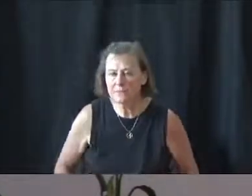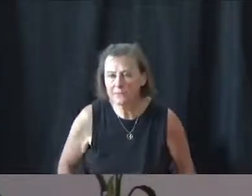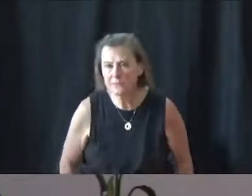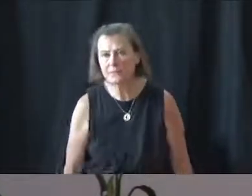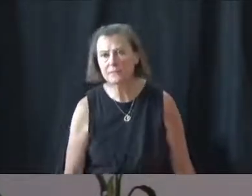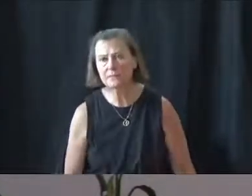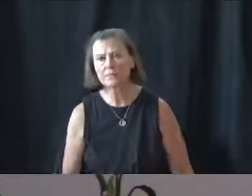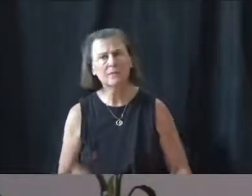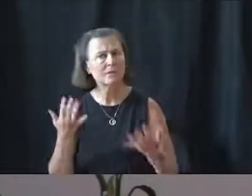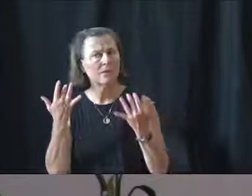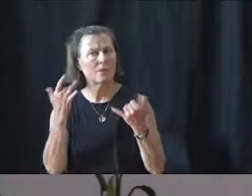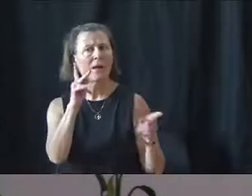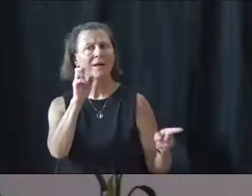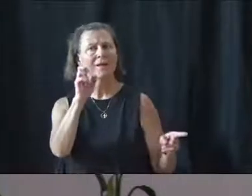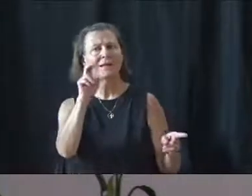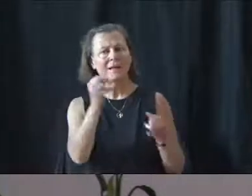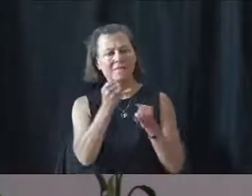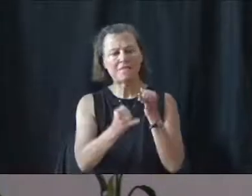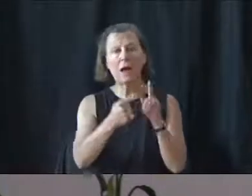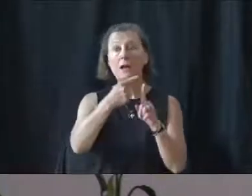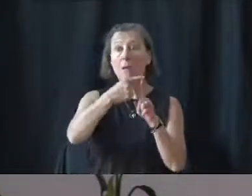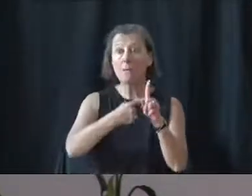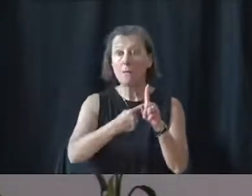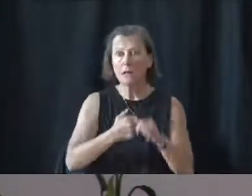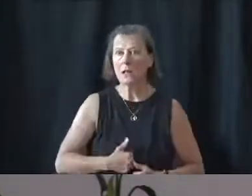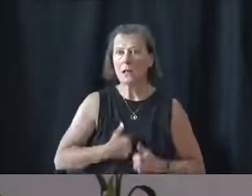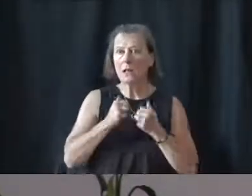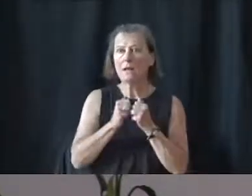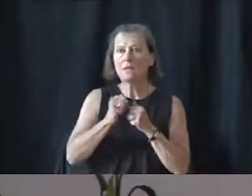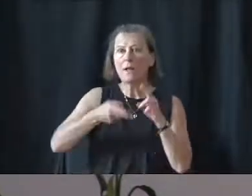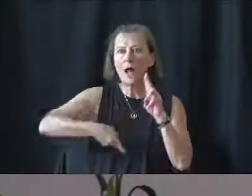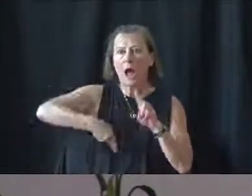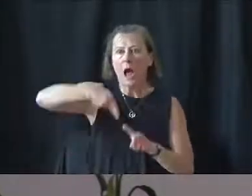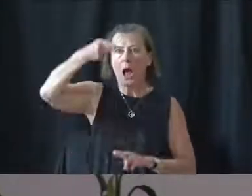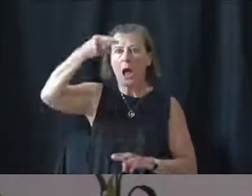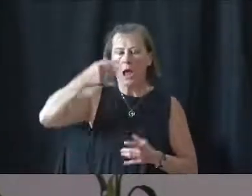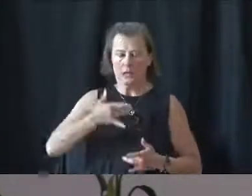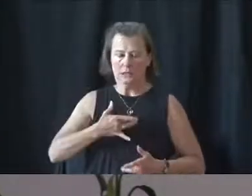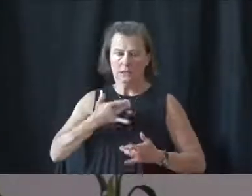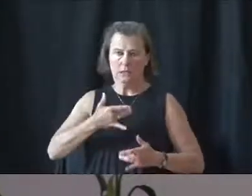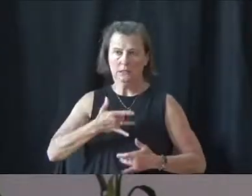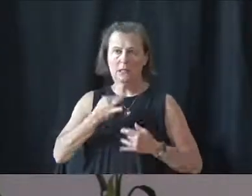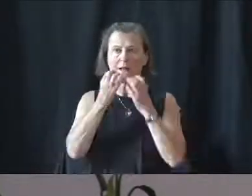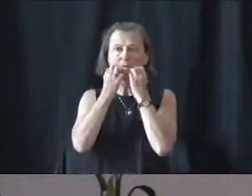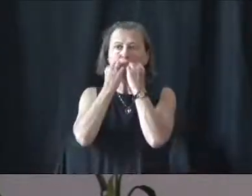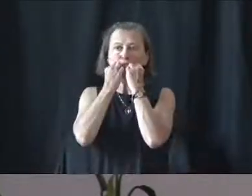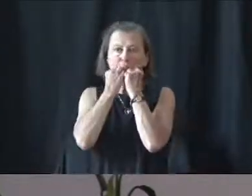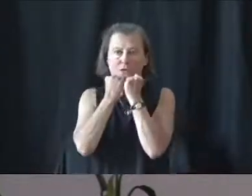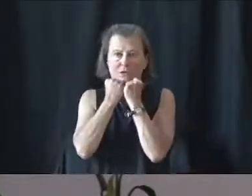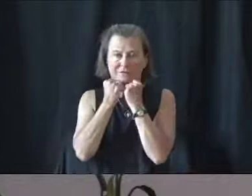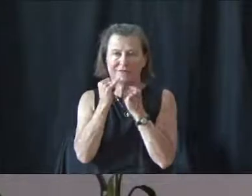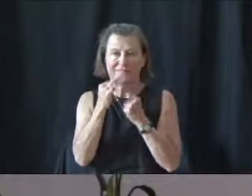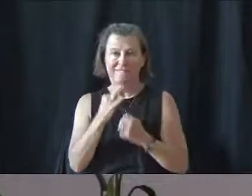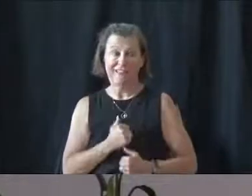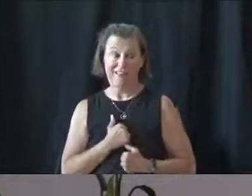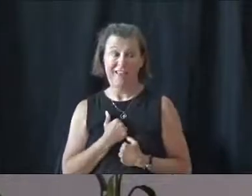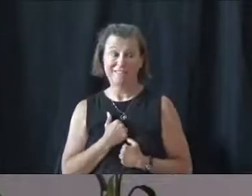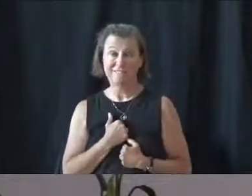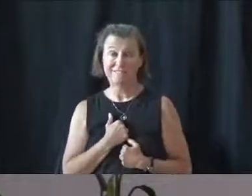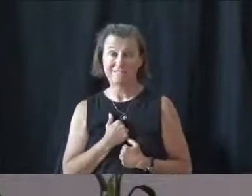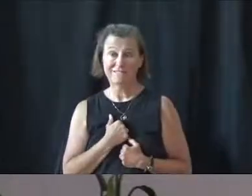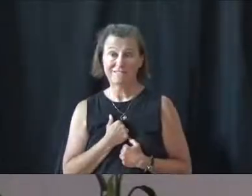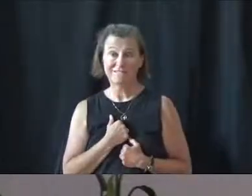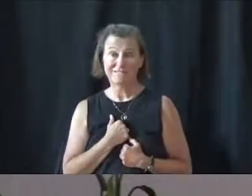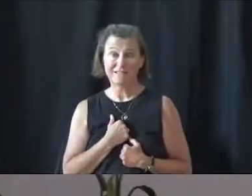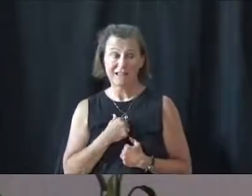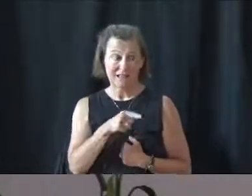It's because Ken's final months were lived with a heightened sense of the preciousness of life. He